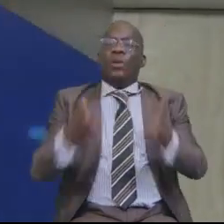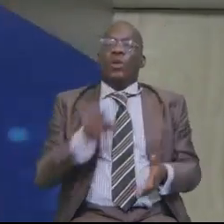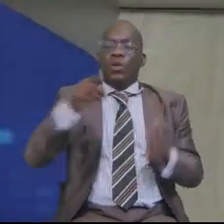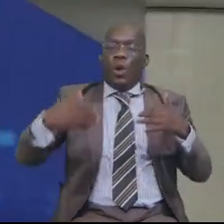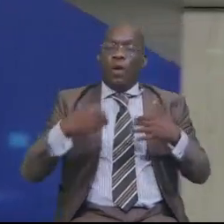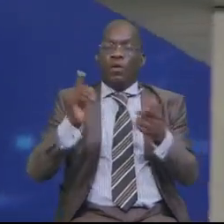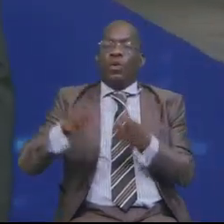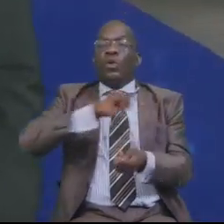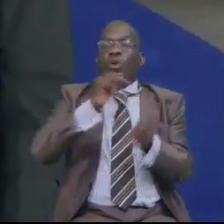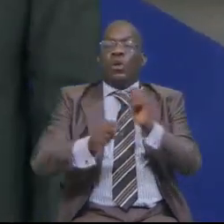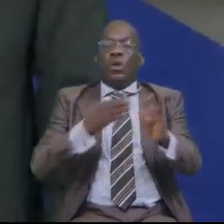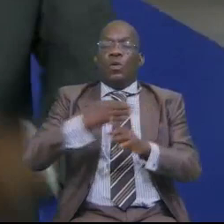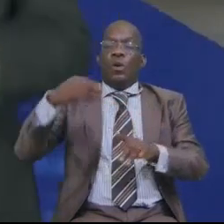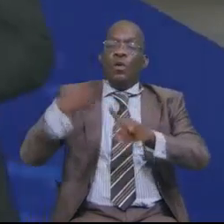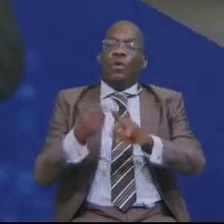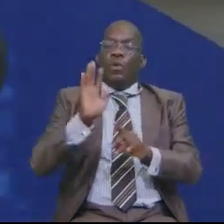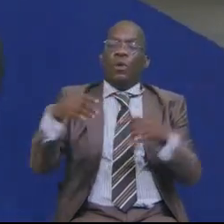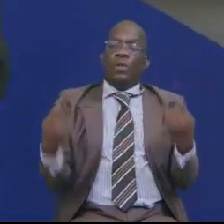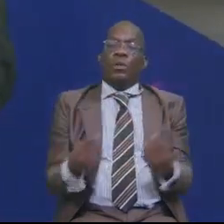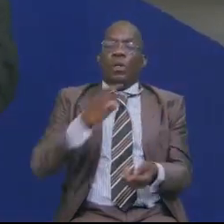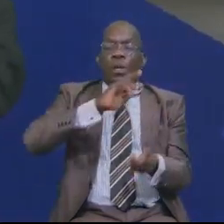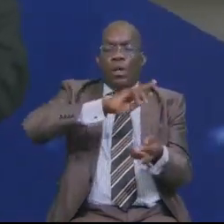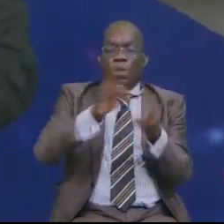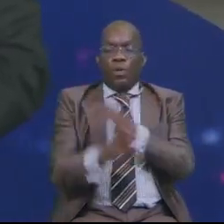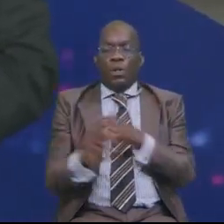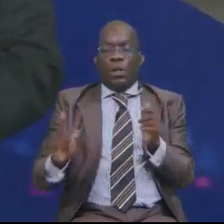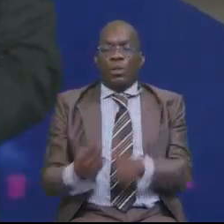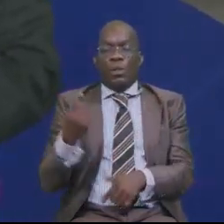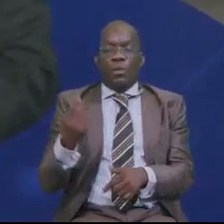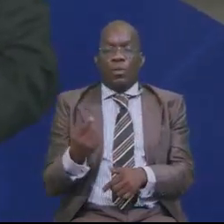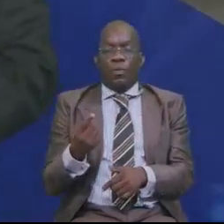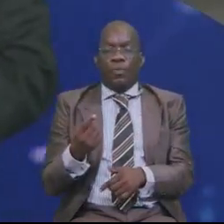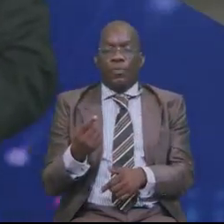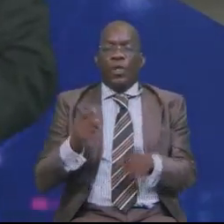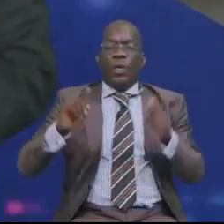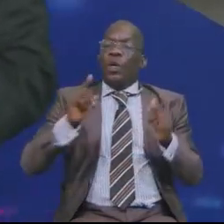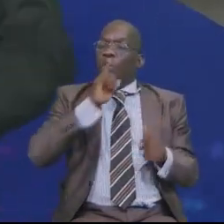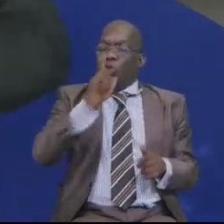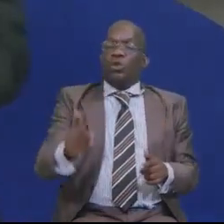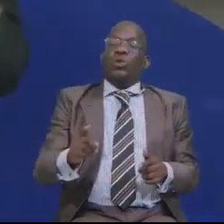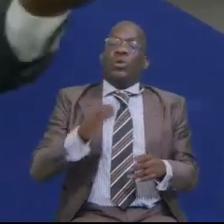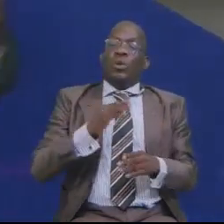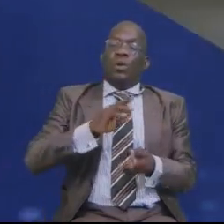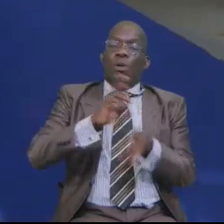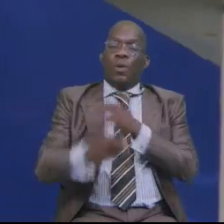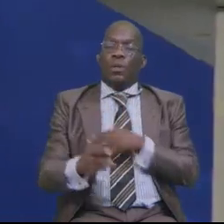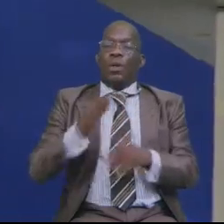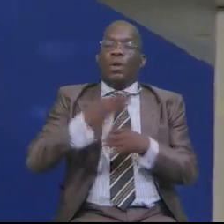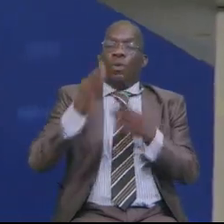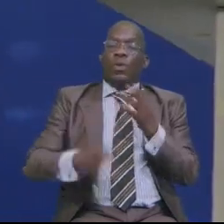ungodliness. Repentance first, thorough repentance, genuine repentance,